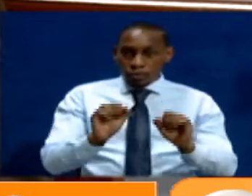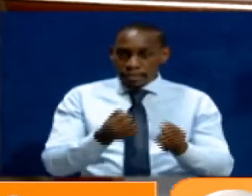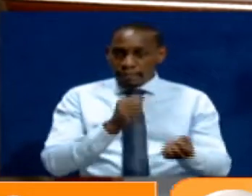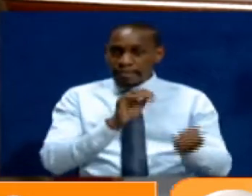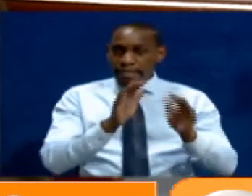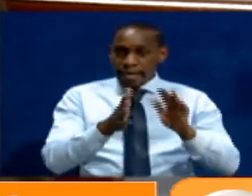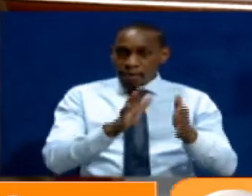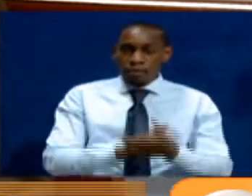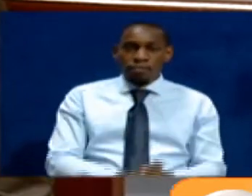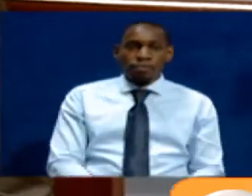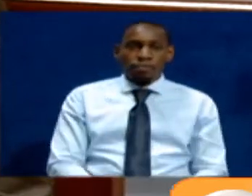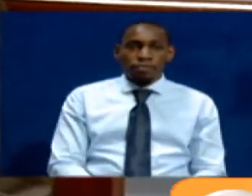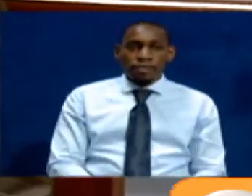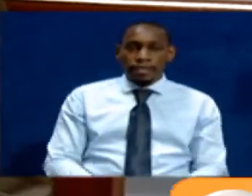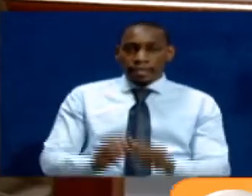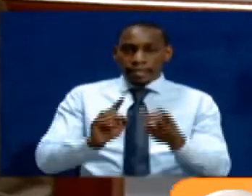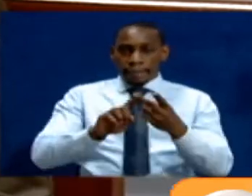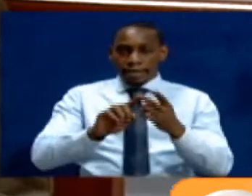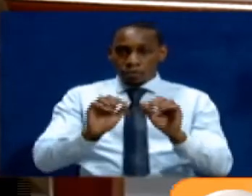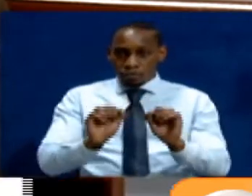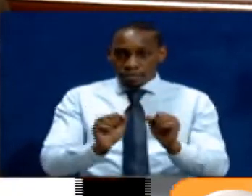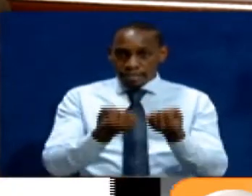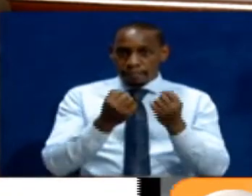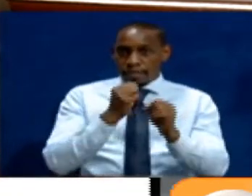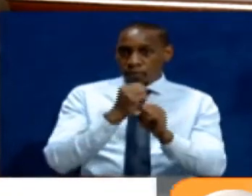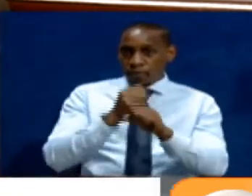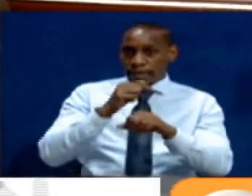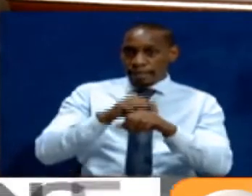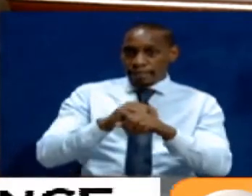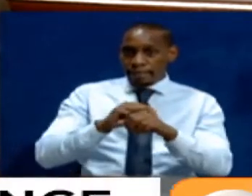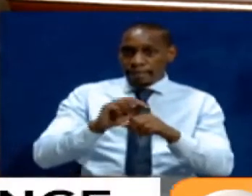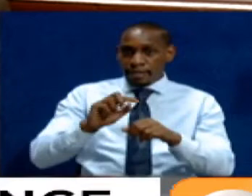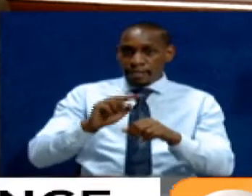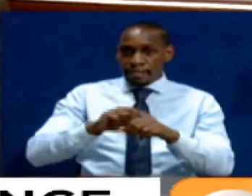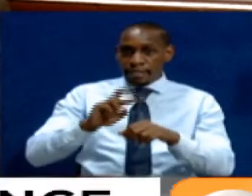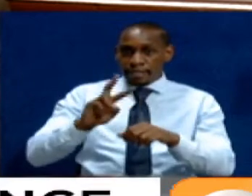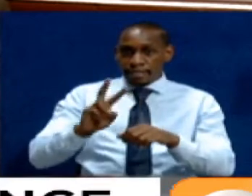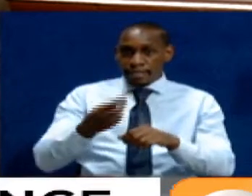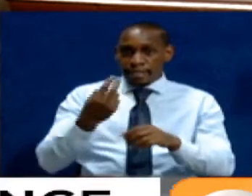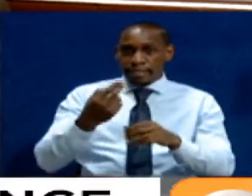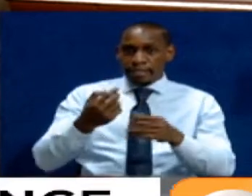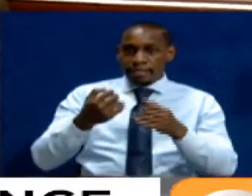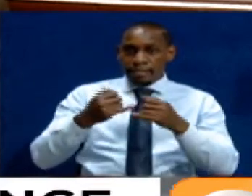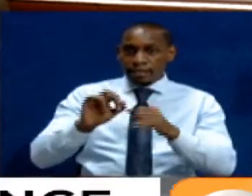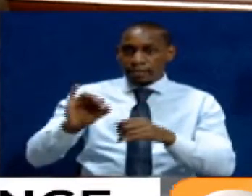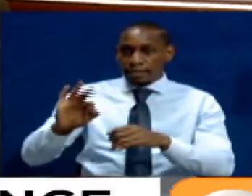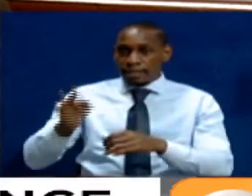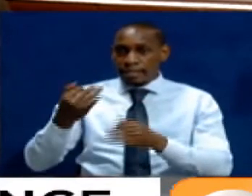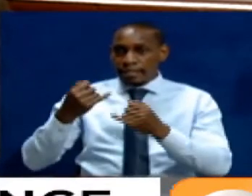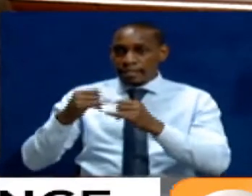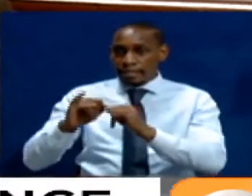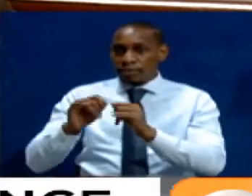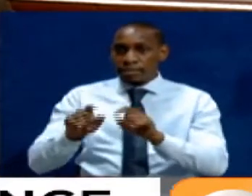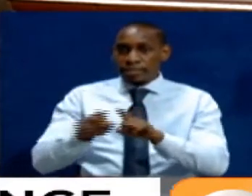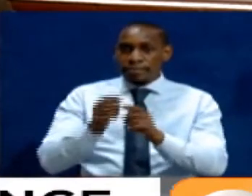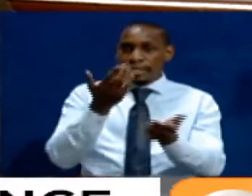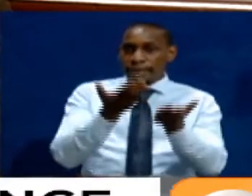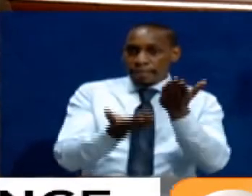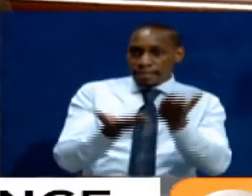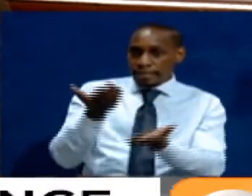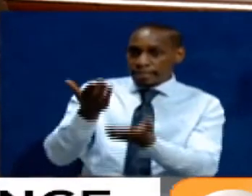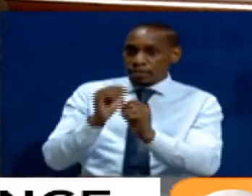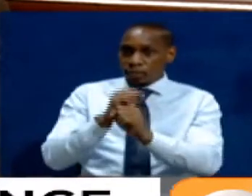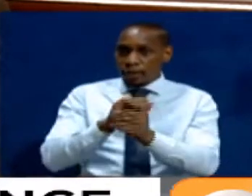safety. Now, safety is then done during phase 2 and phase 3 of the clinical trials, and you assess